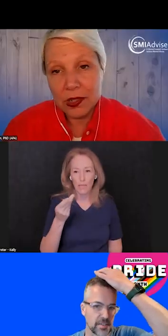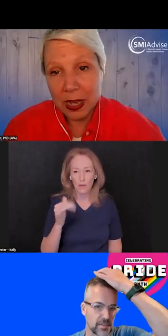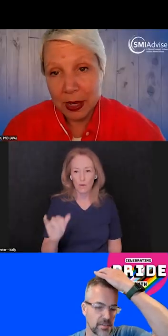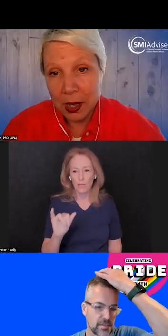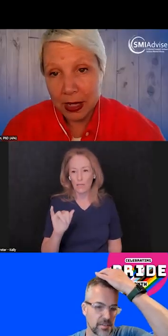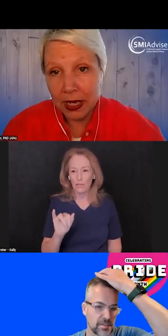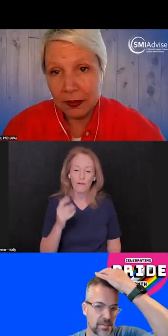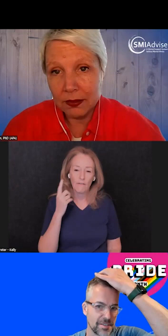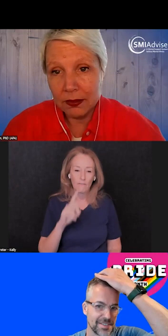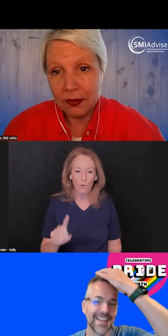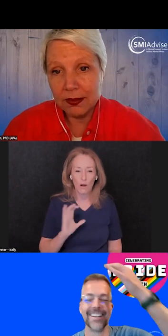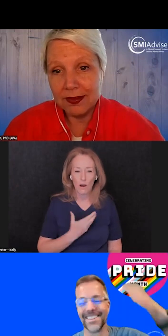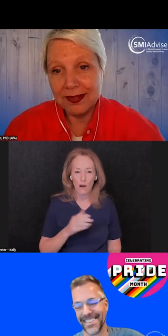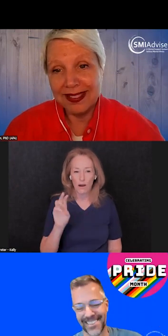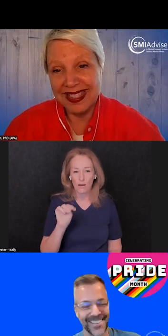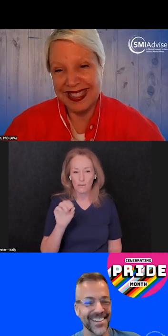also Sammy nominee.